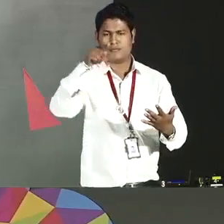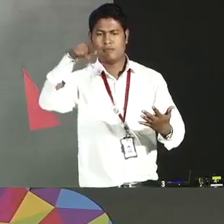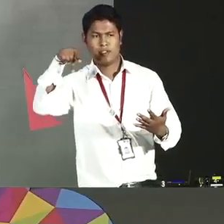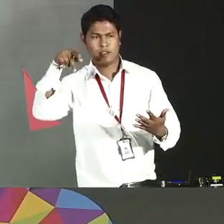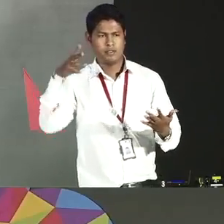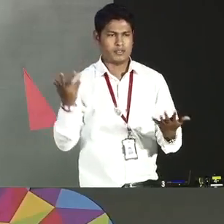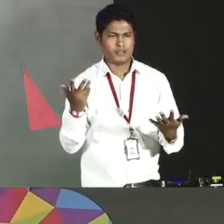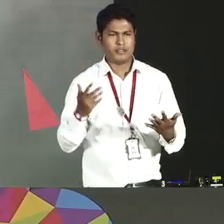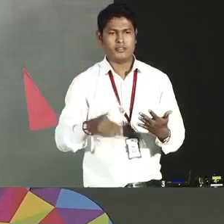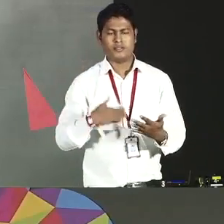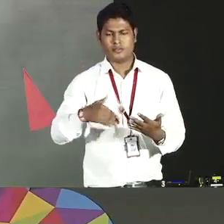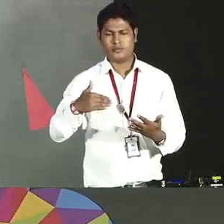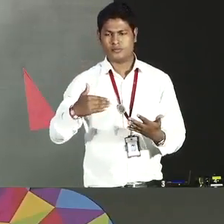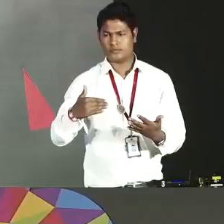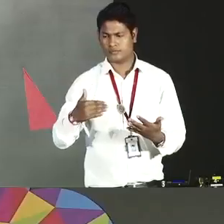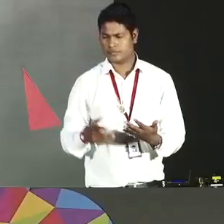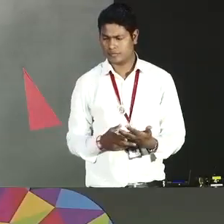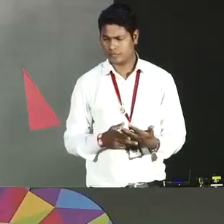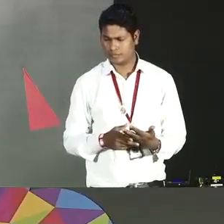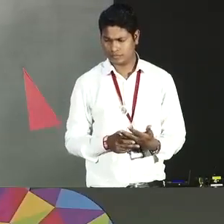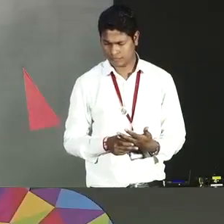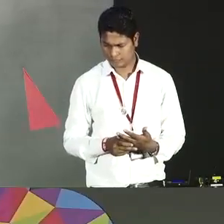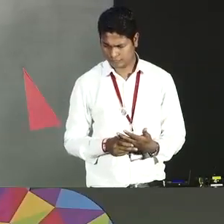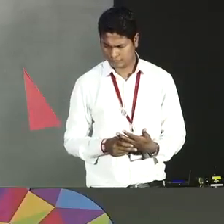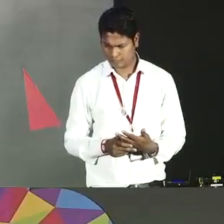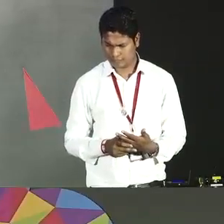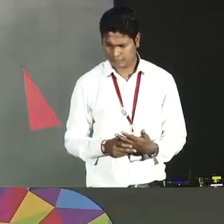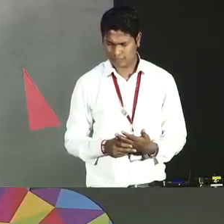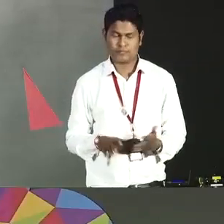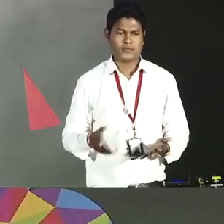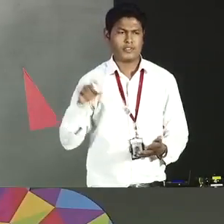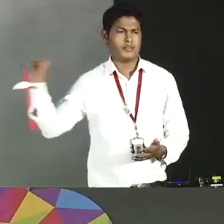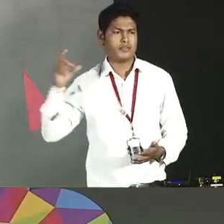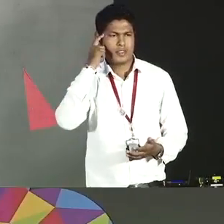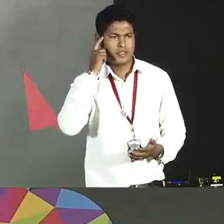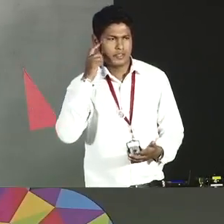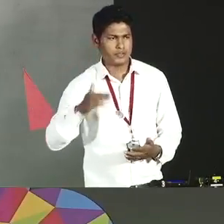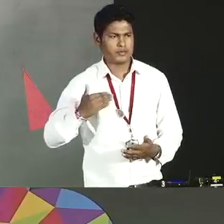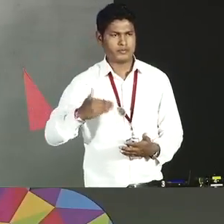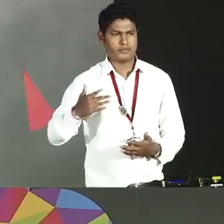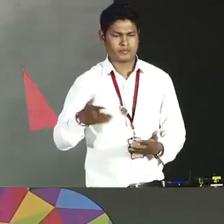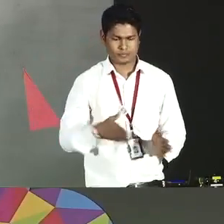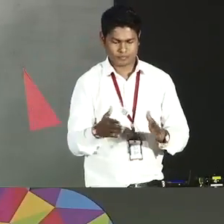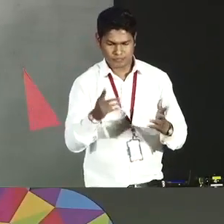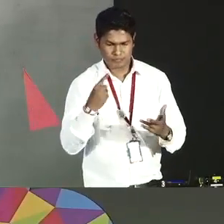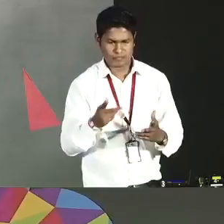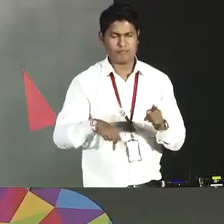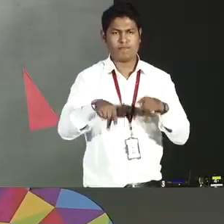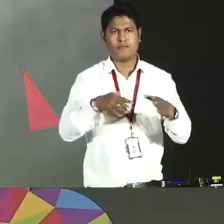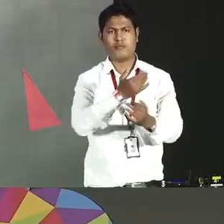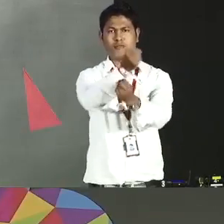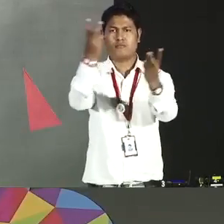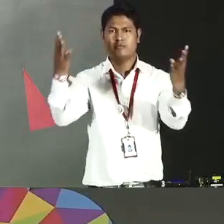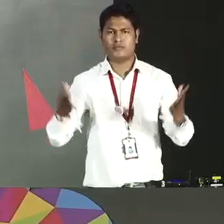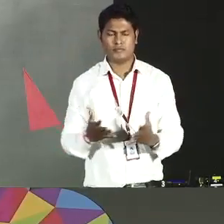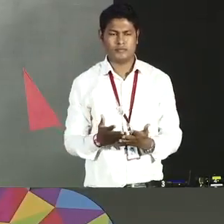child, and they get an answer to start better advocating for their child. And I think there's so many people in this room and so many people we all know that